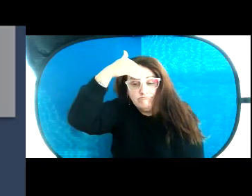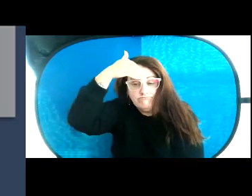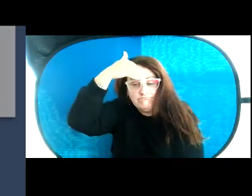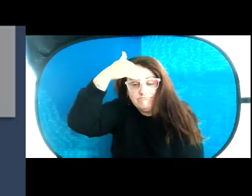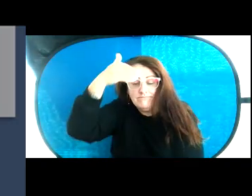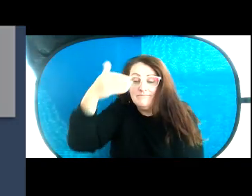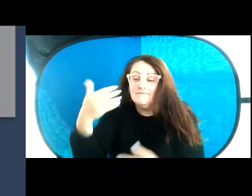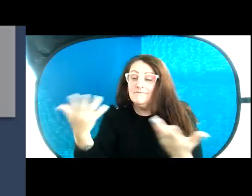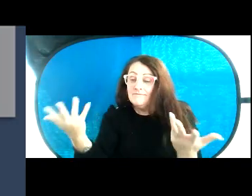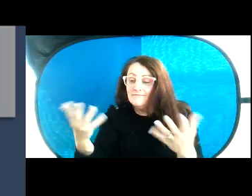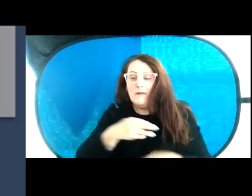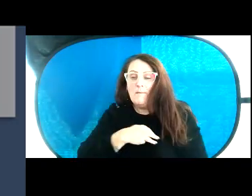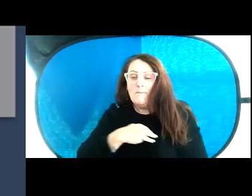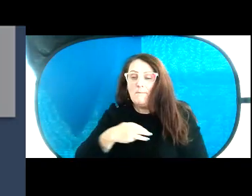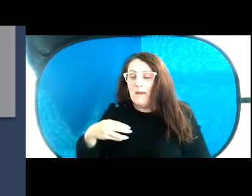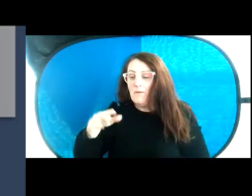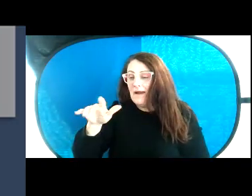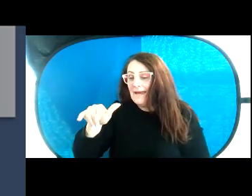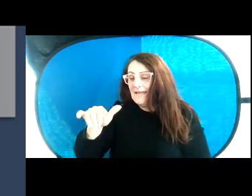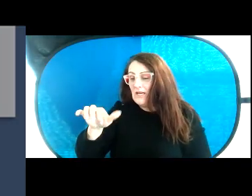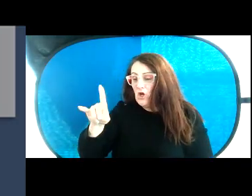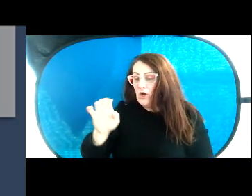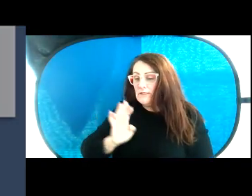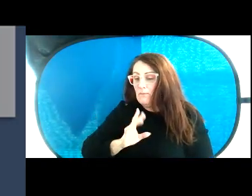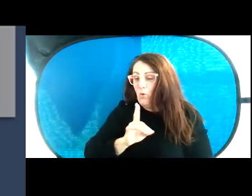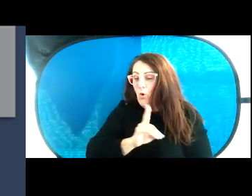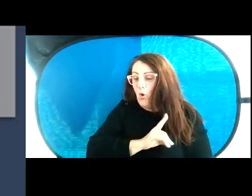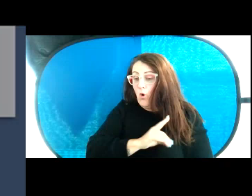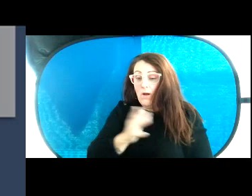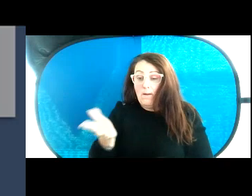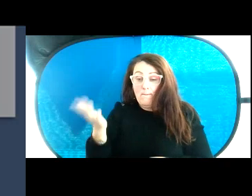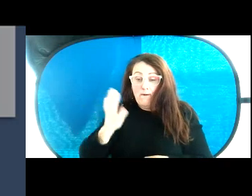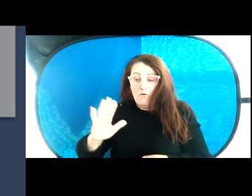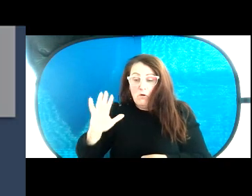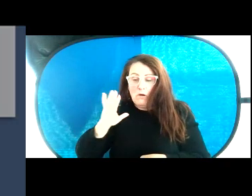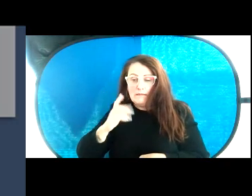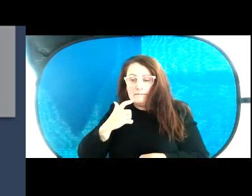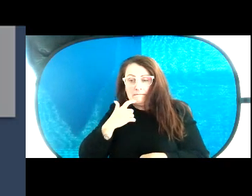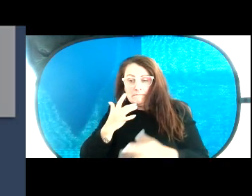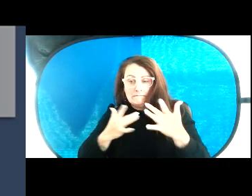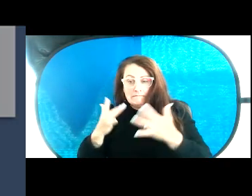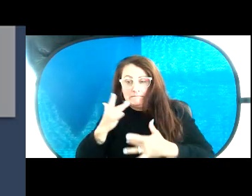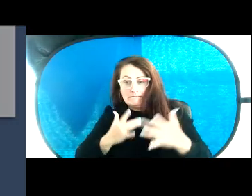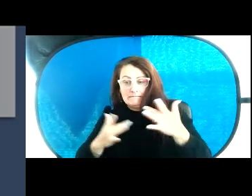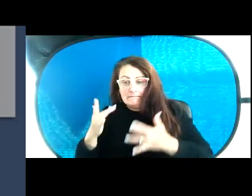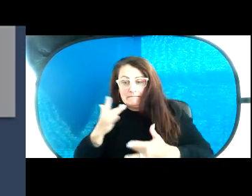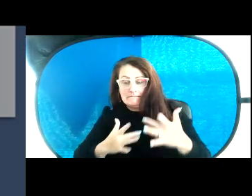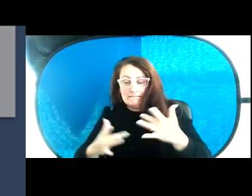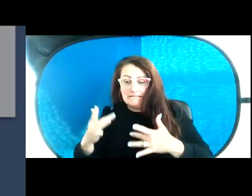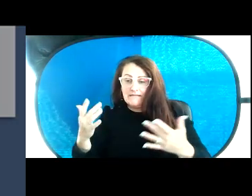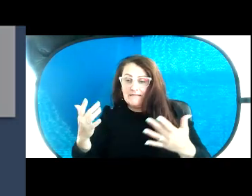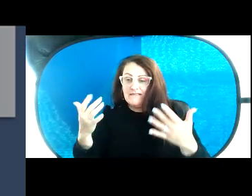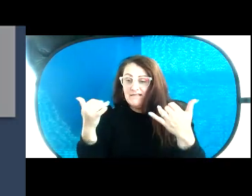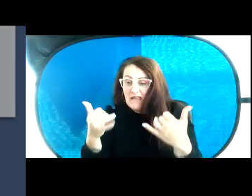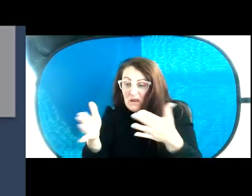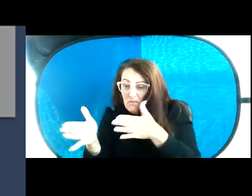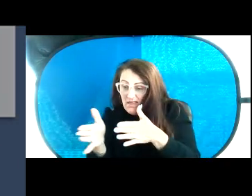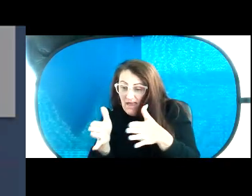YARTS board, I've seen us in a progress go from we're barely hanging on to we kind of had a plan